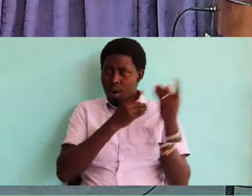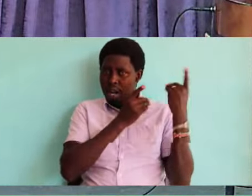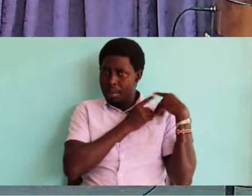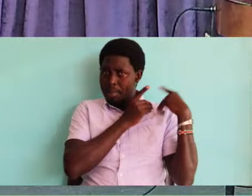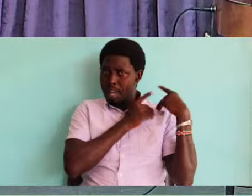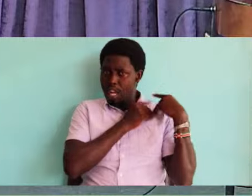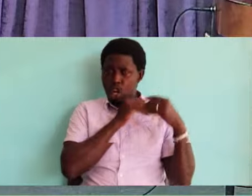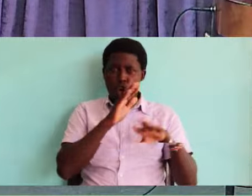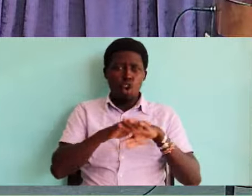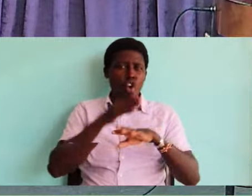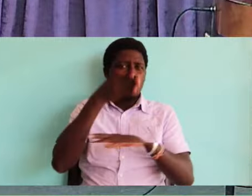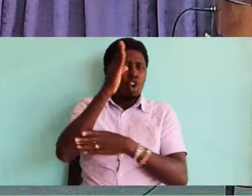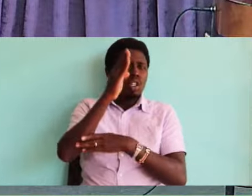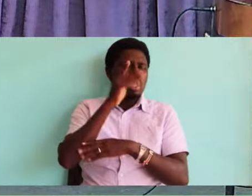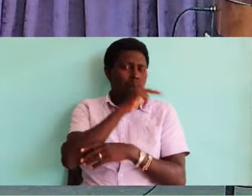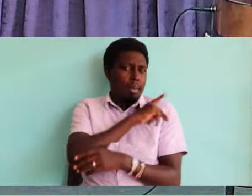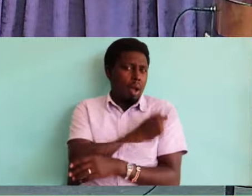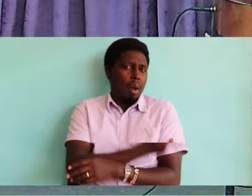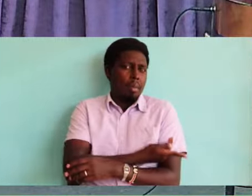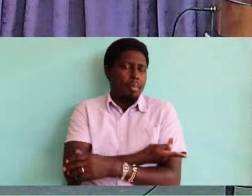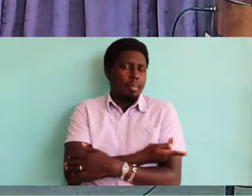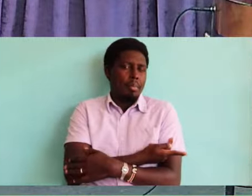power.